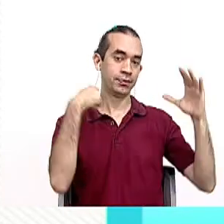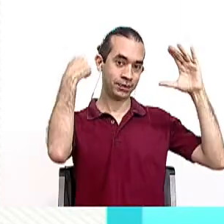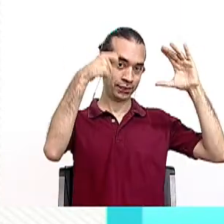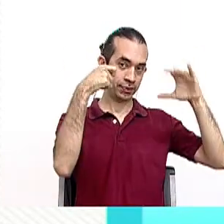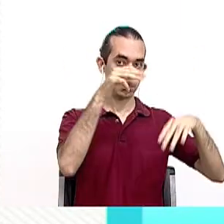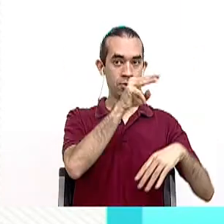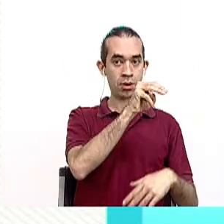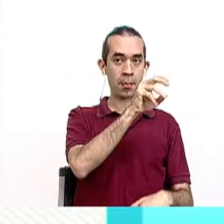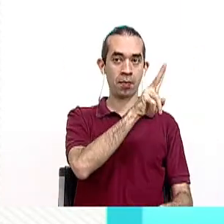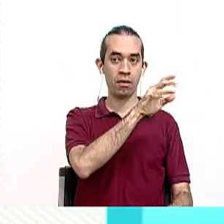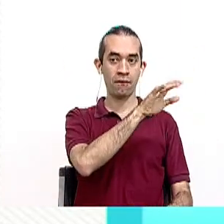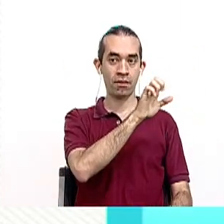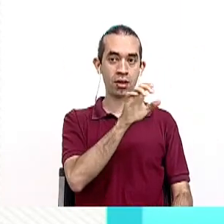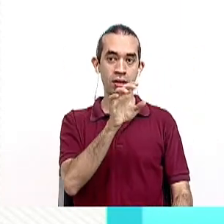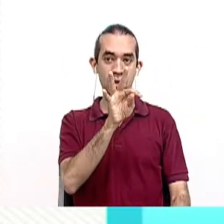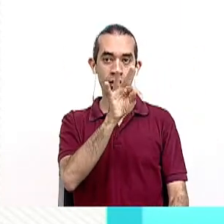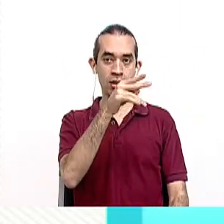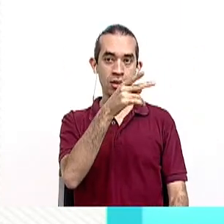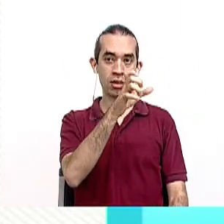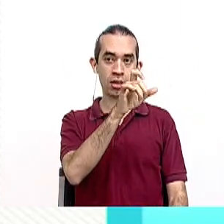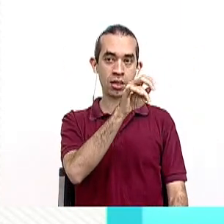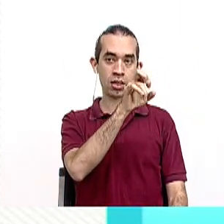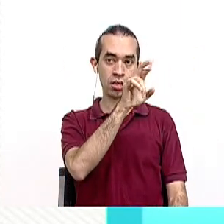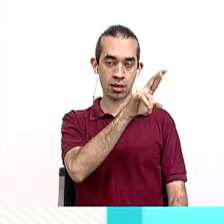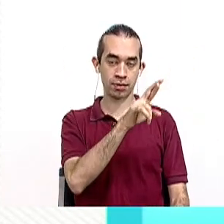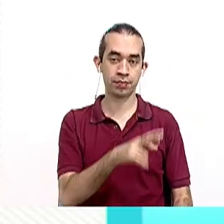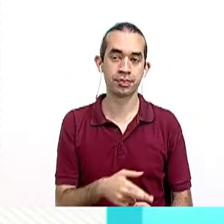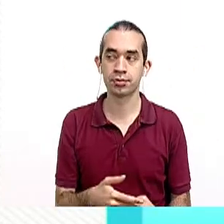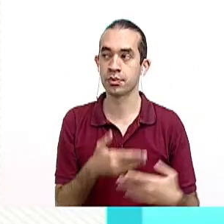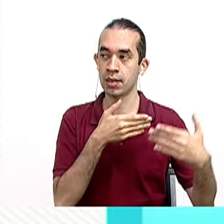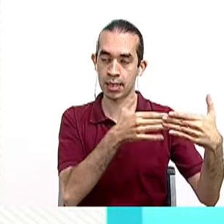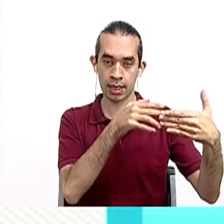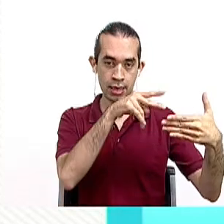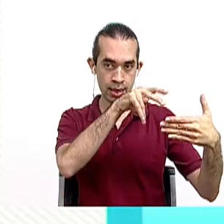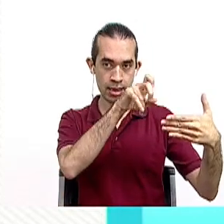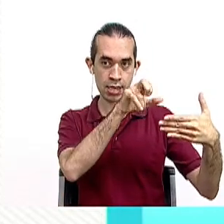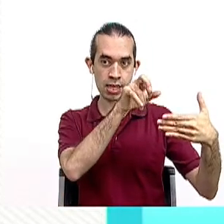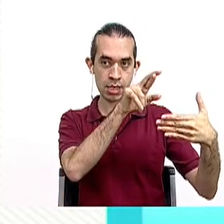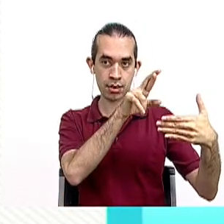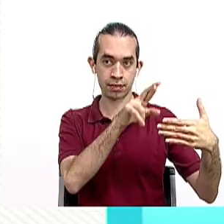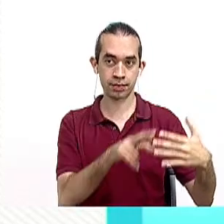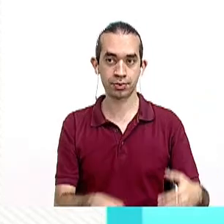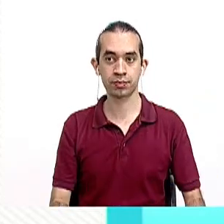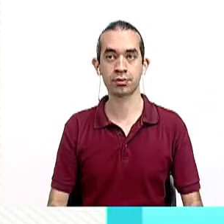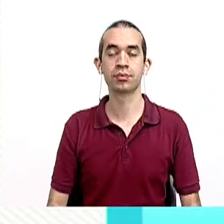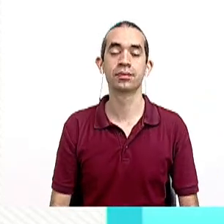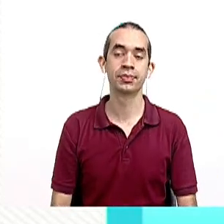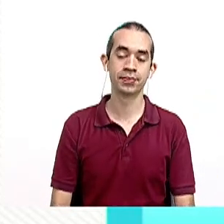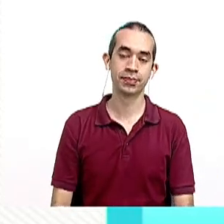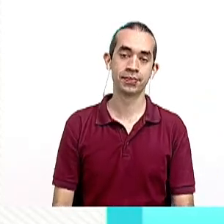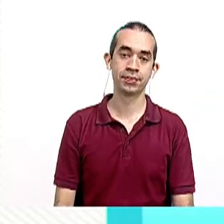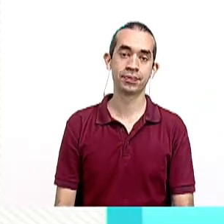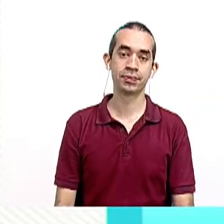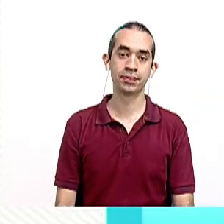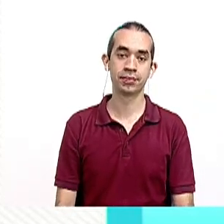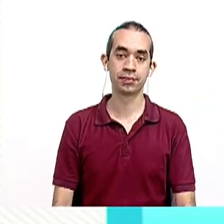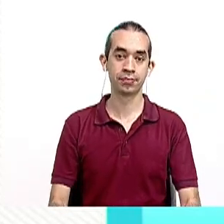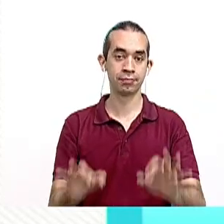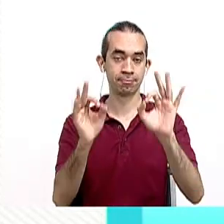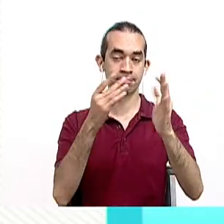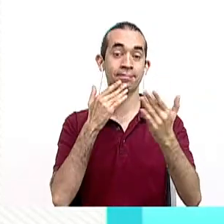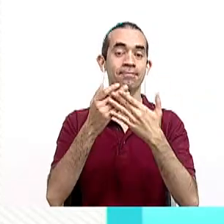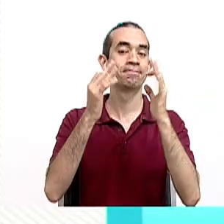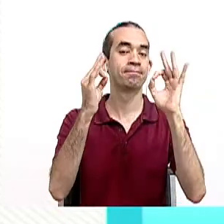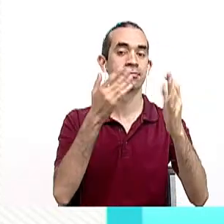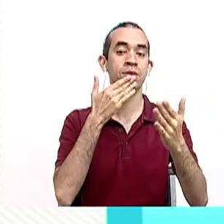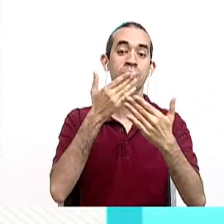Excellent. Near. There's a bus station near to the movie theater. Very good.